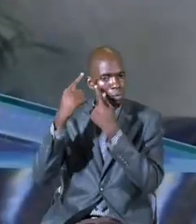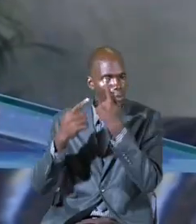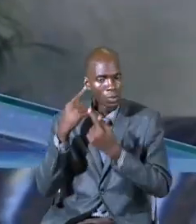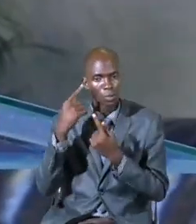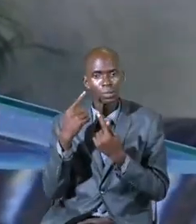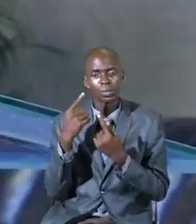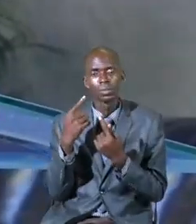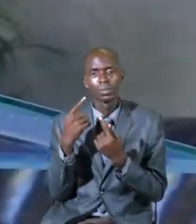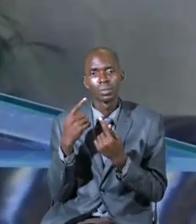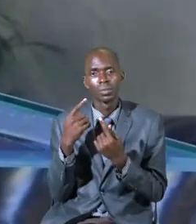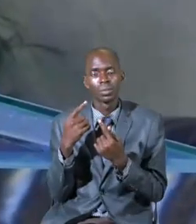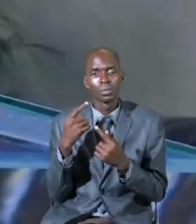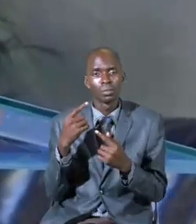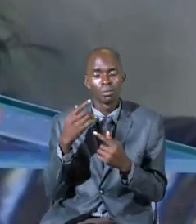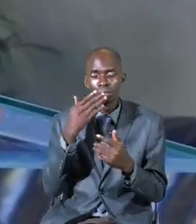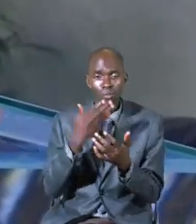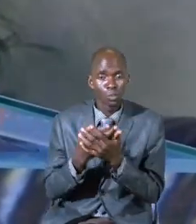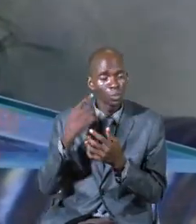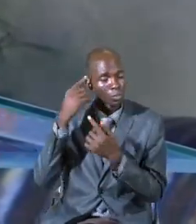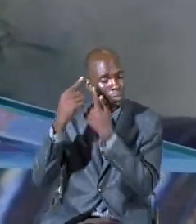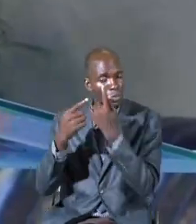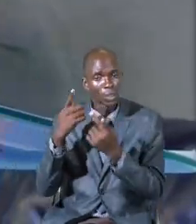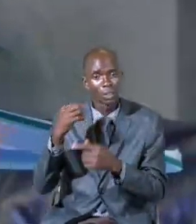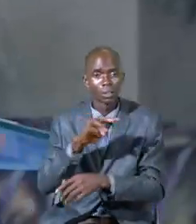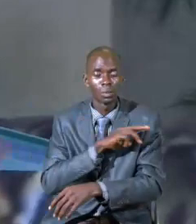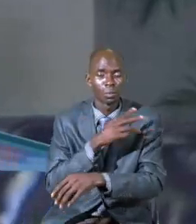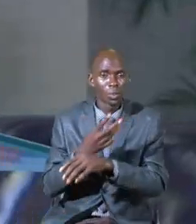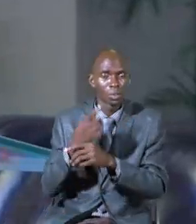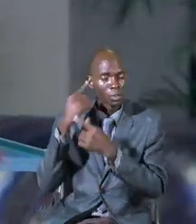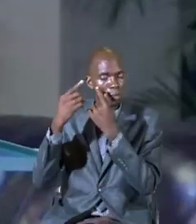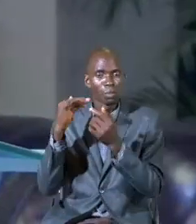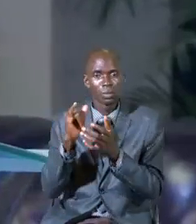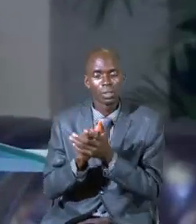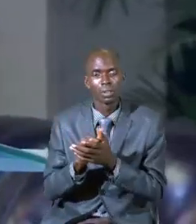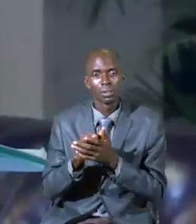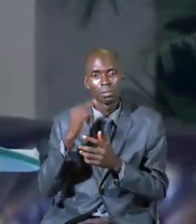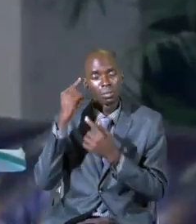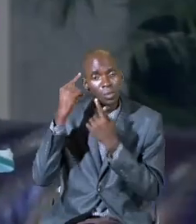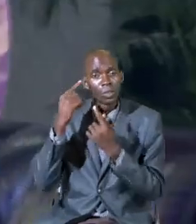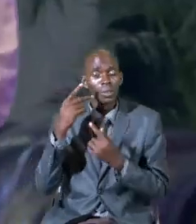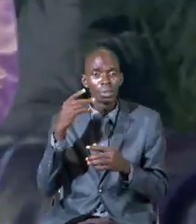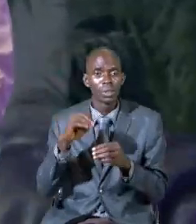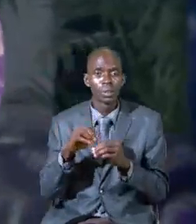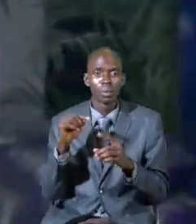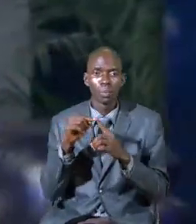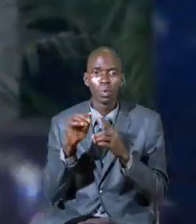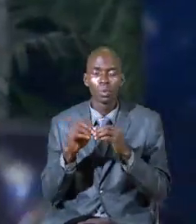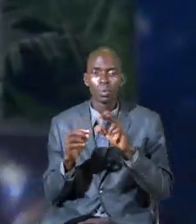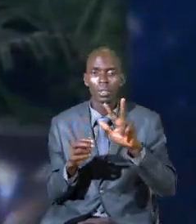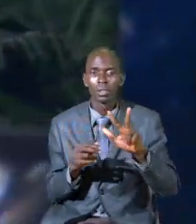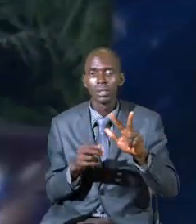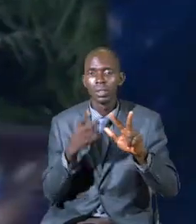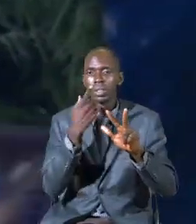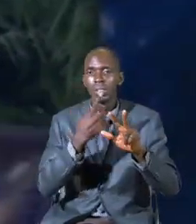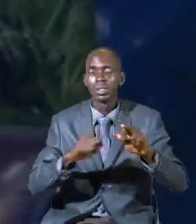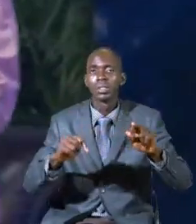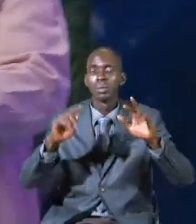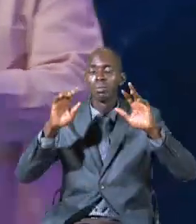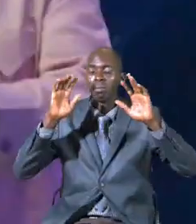meditation, the mighty force of that meditation. Number three now, point number three is the marvelous